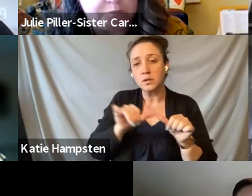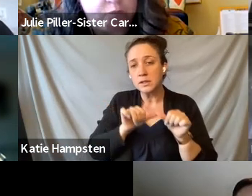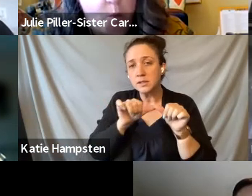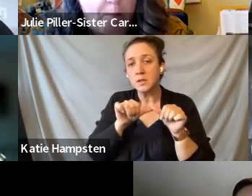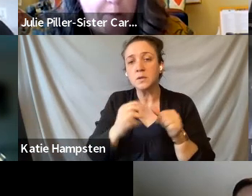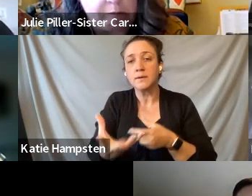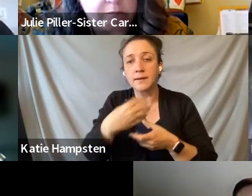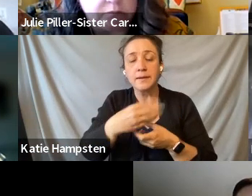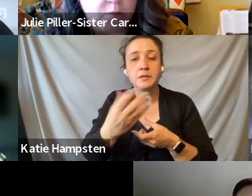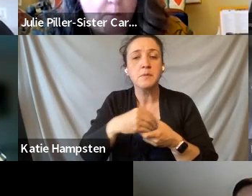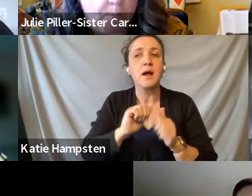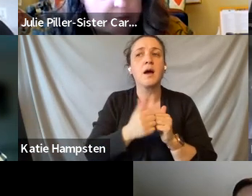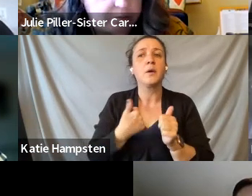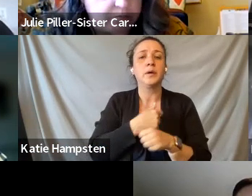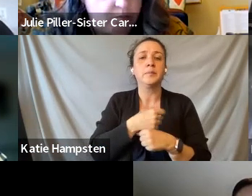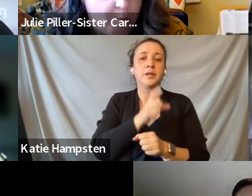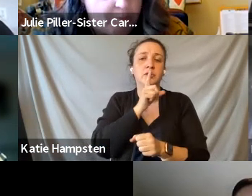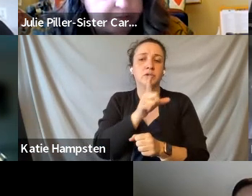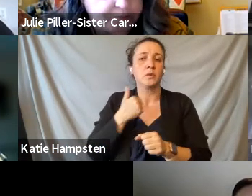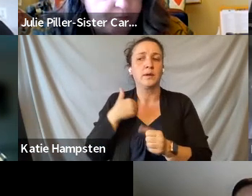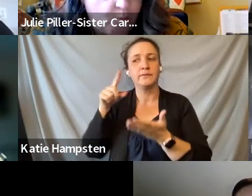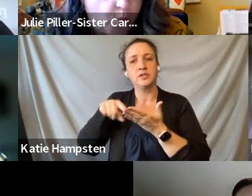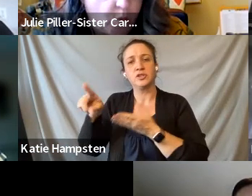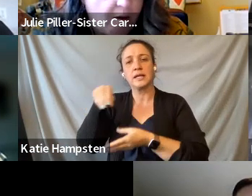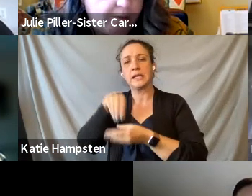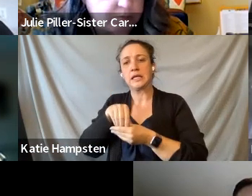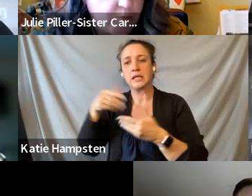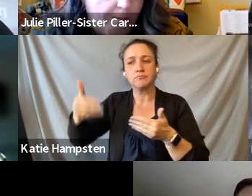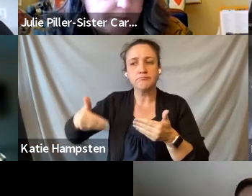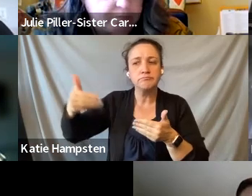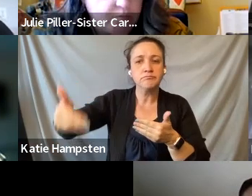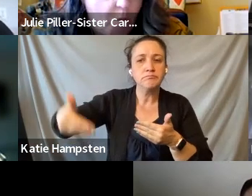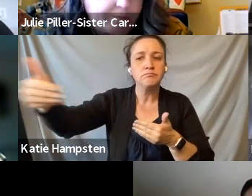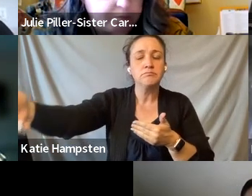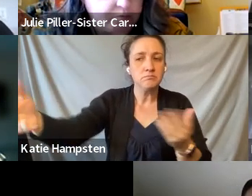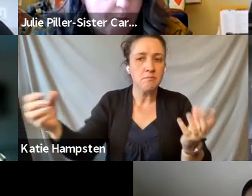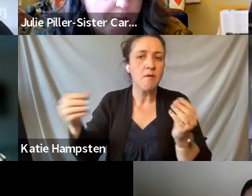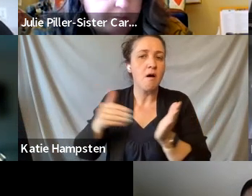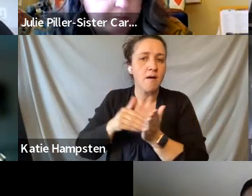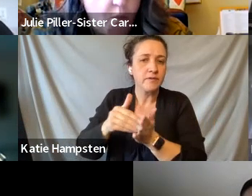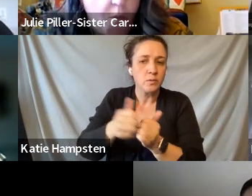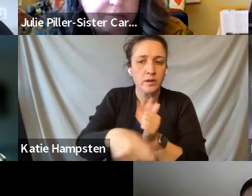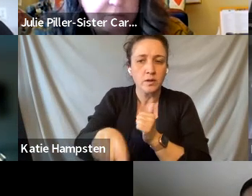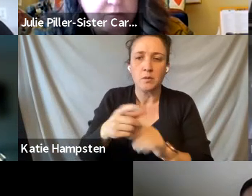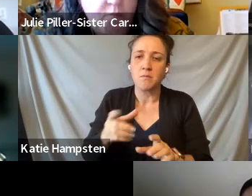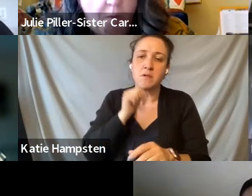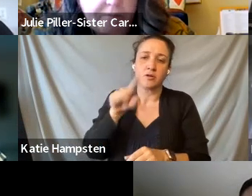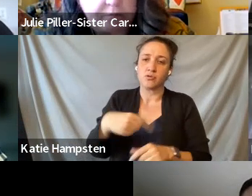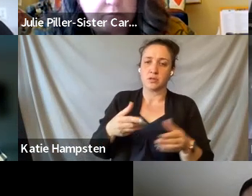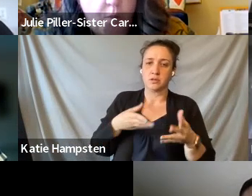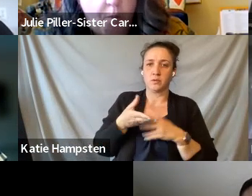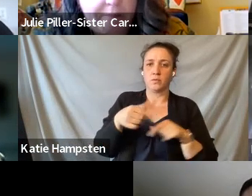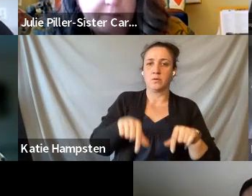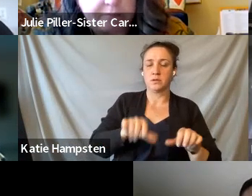engagement, and how do we make sure that we have check-in points with you beyond this working group as the staff are vetting the